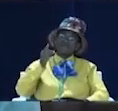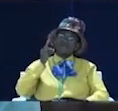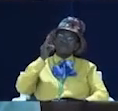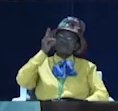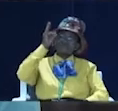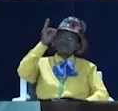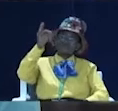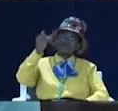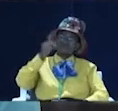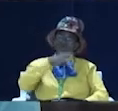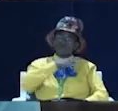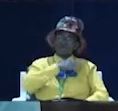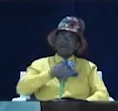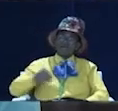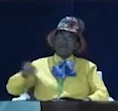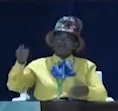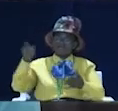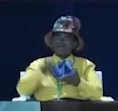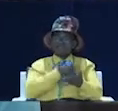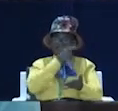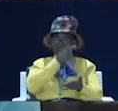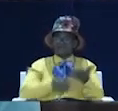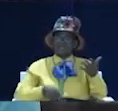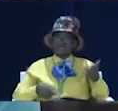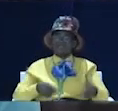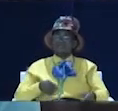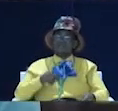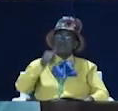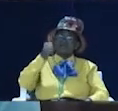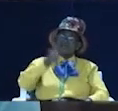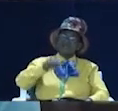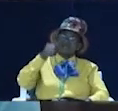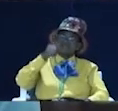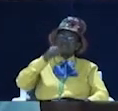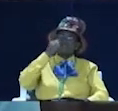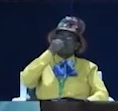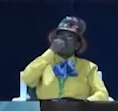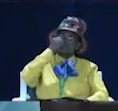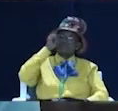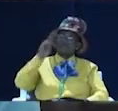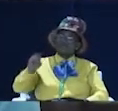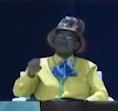and erase any evil waiting for me.